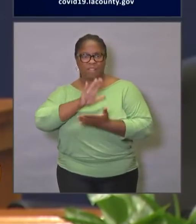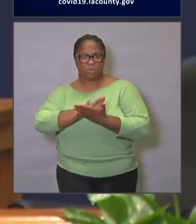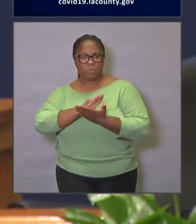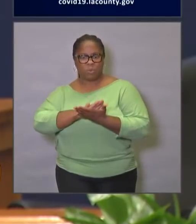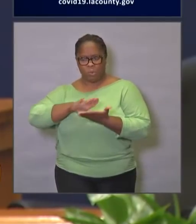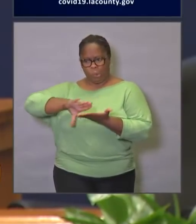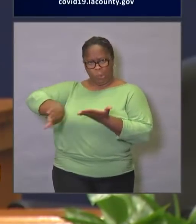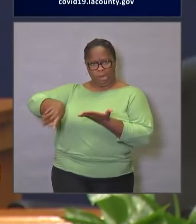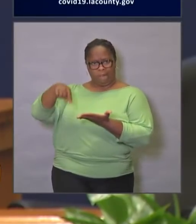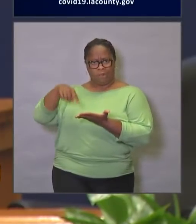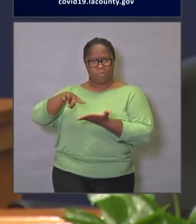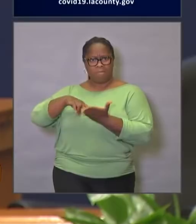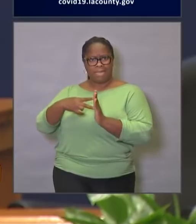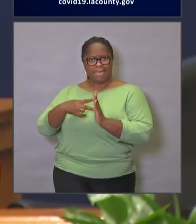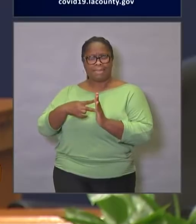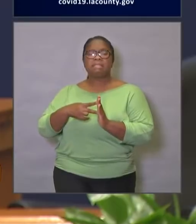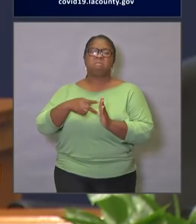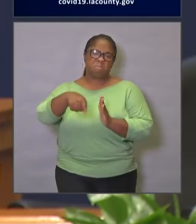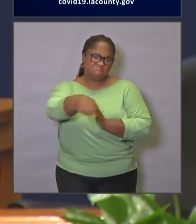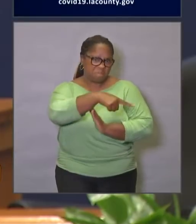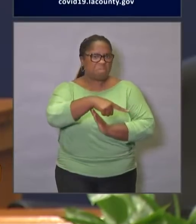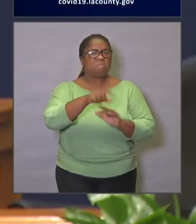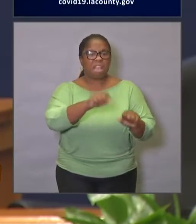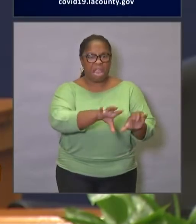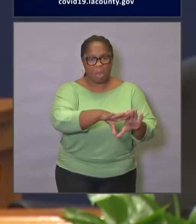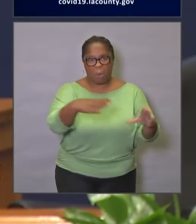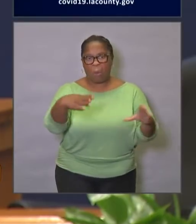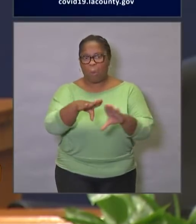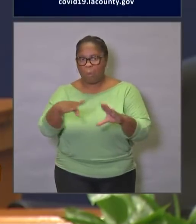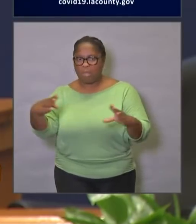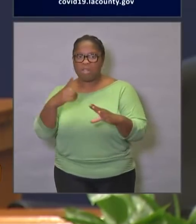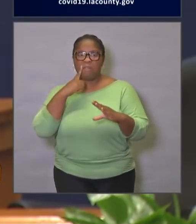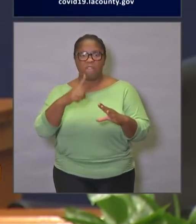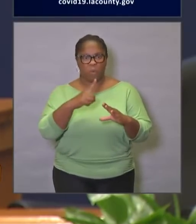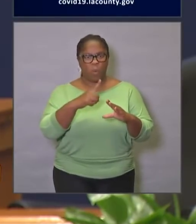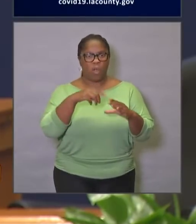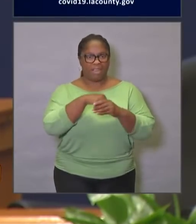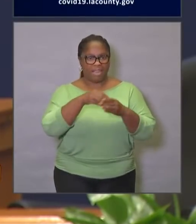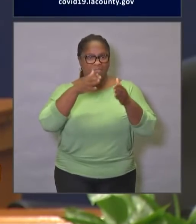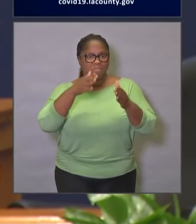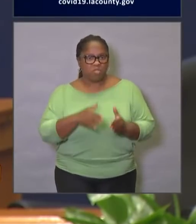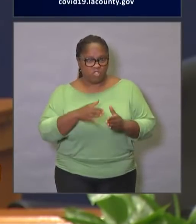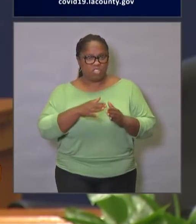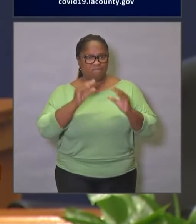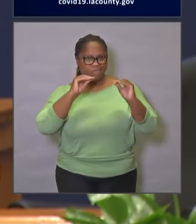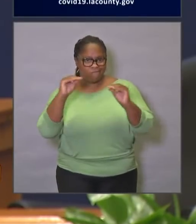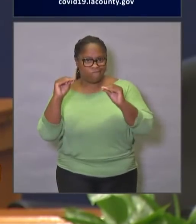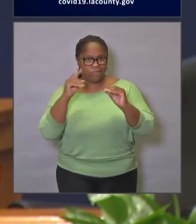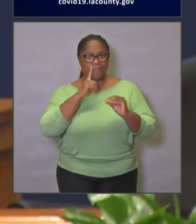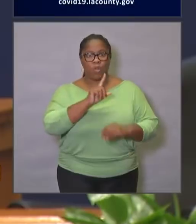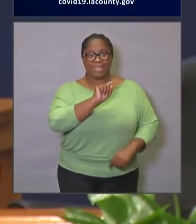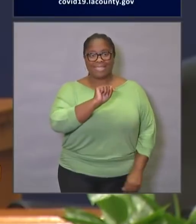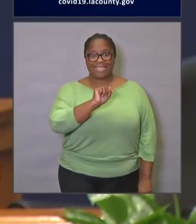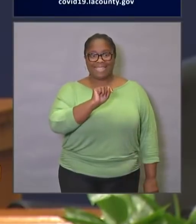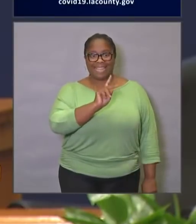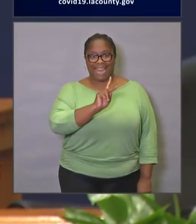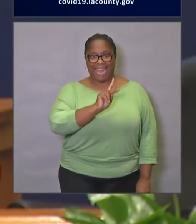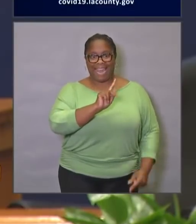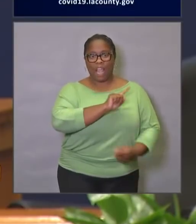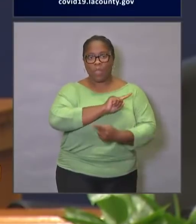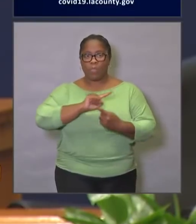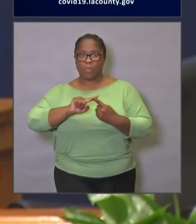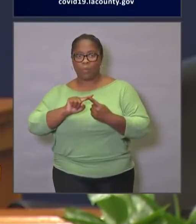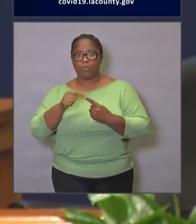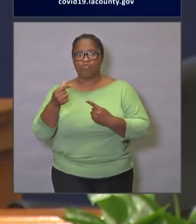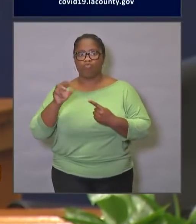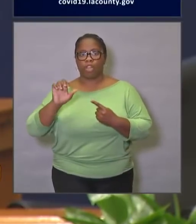for in-classroom instruction for students in grade TK through grade 6. We've been working on an online